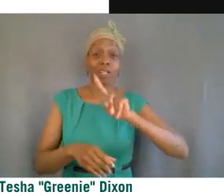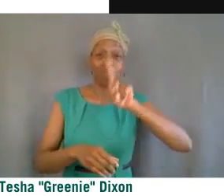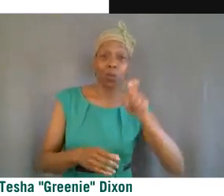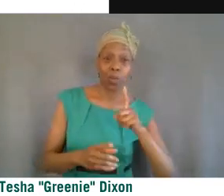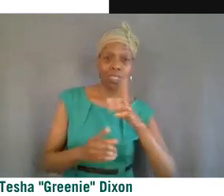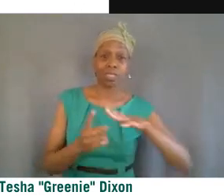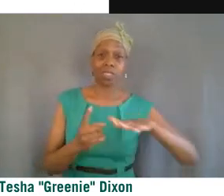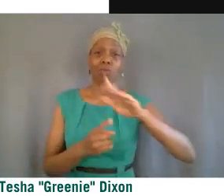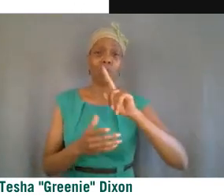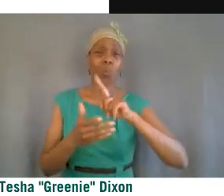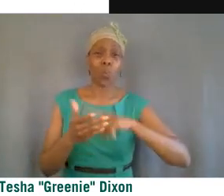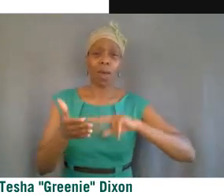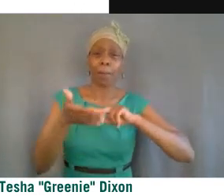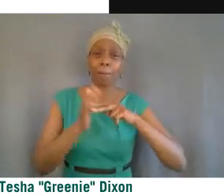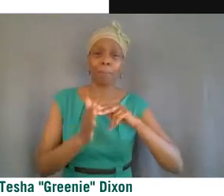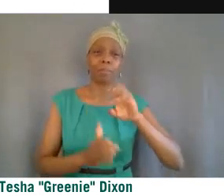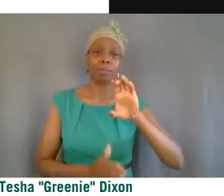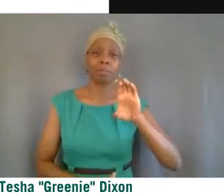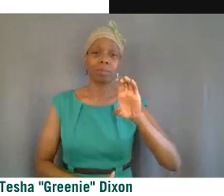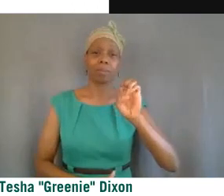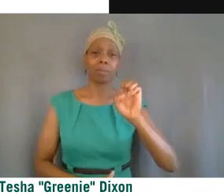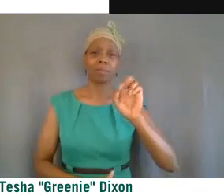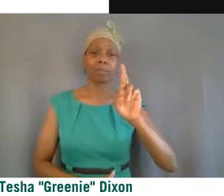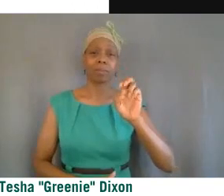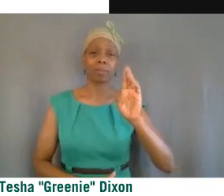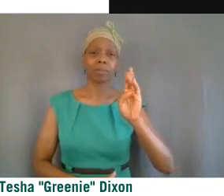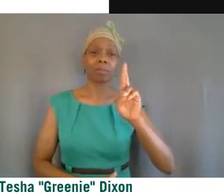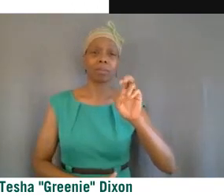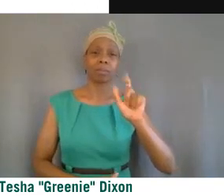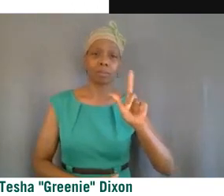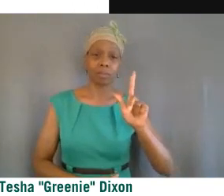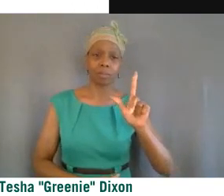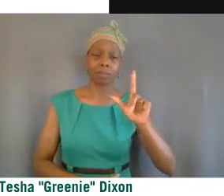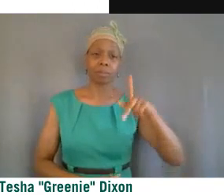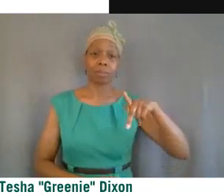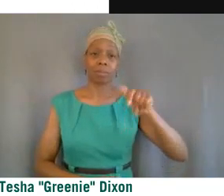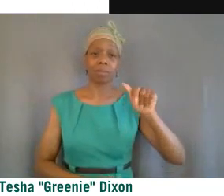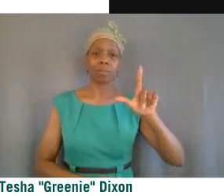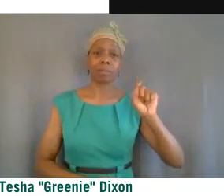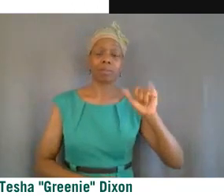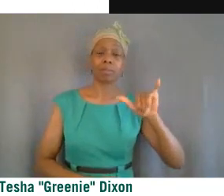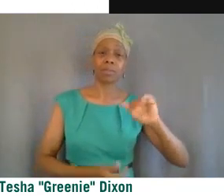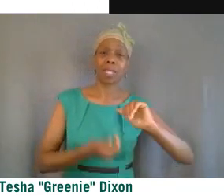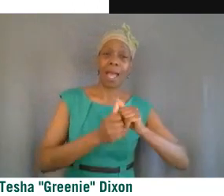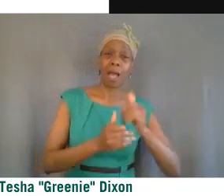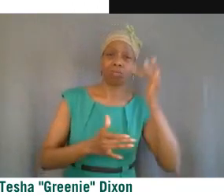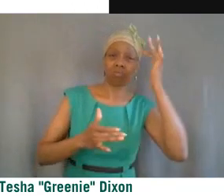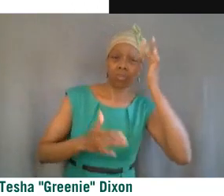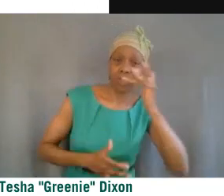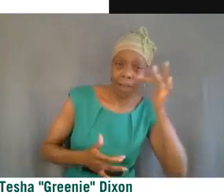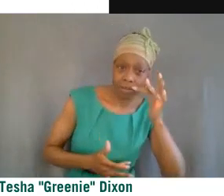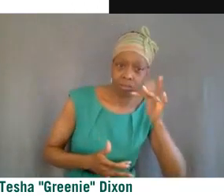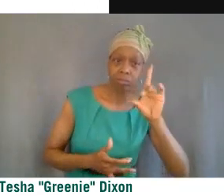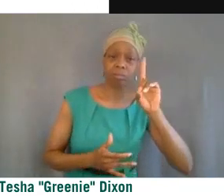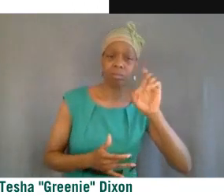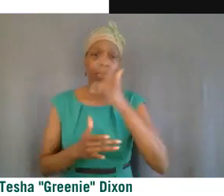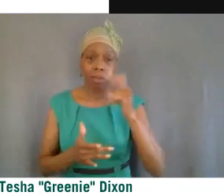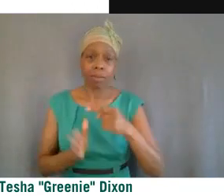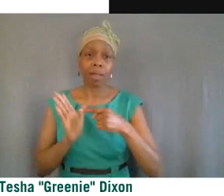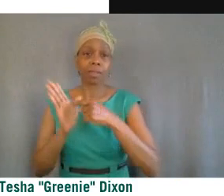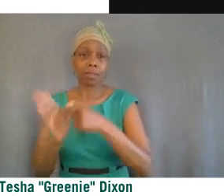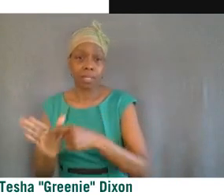and how is CP diagnosed? What are the signs and symptoms? And then what are the different types? So there's lots to sort of start to unravel